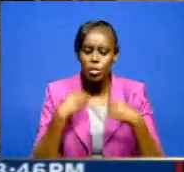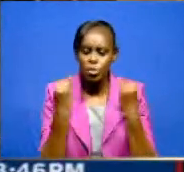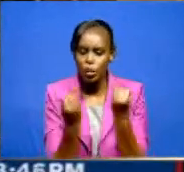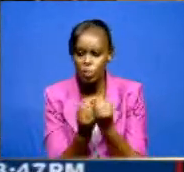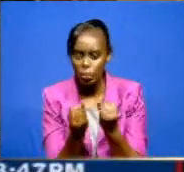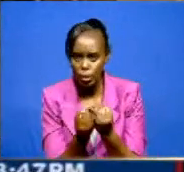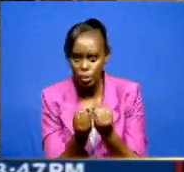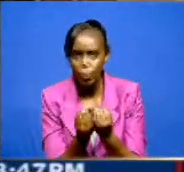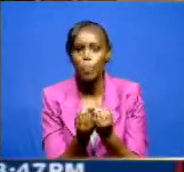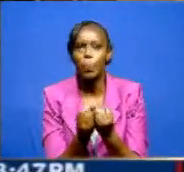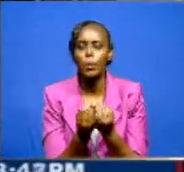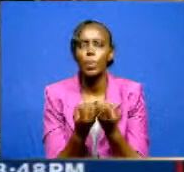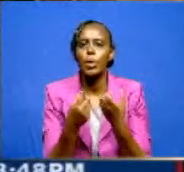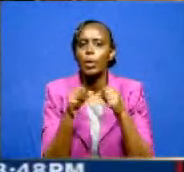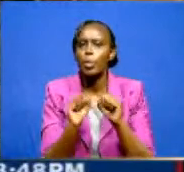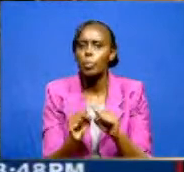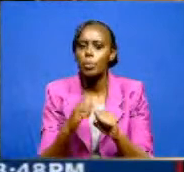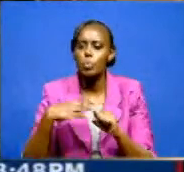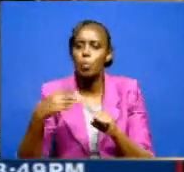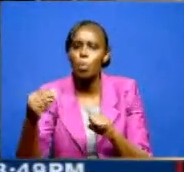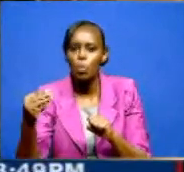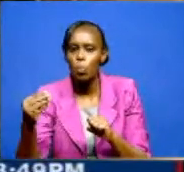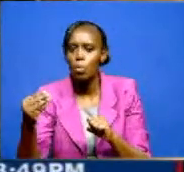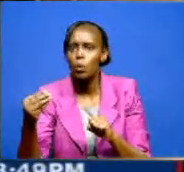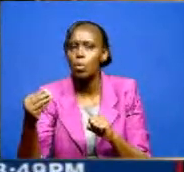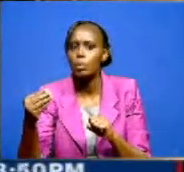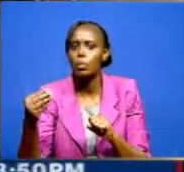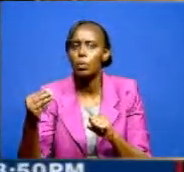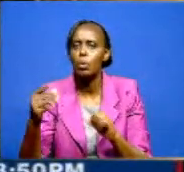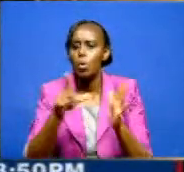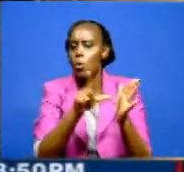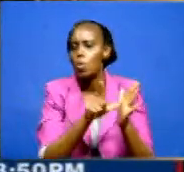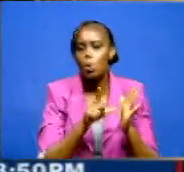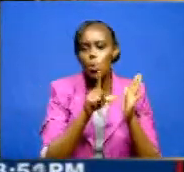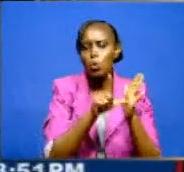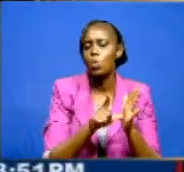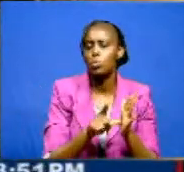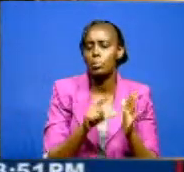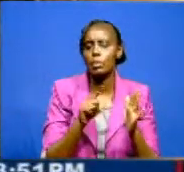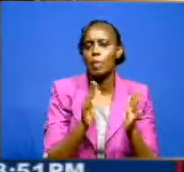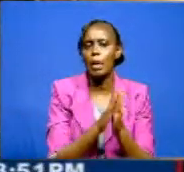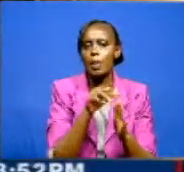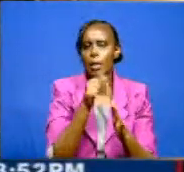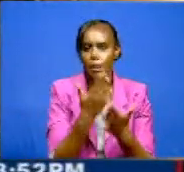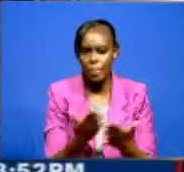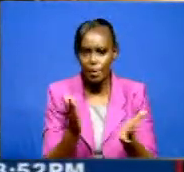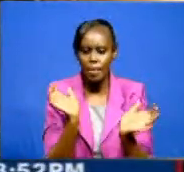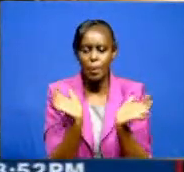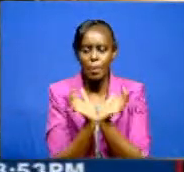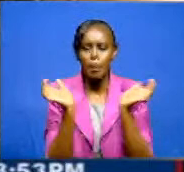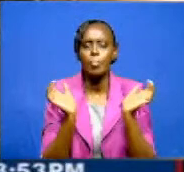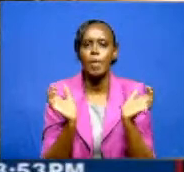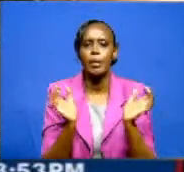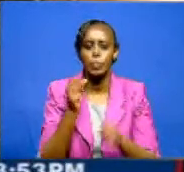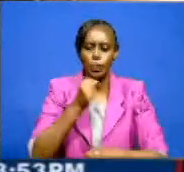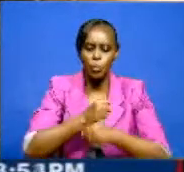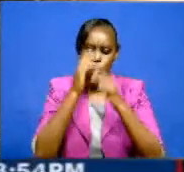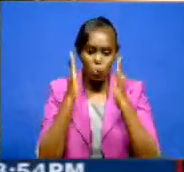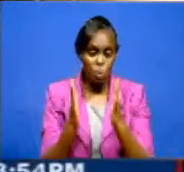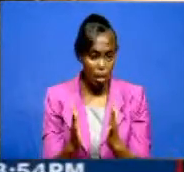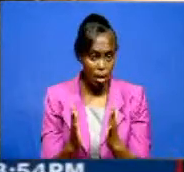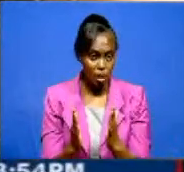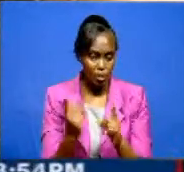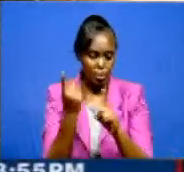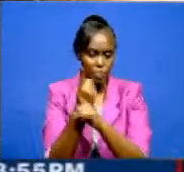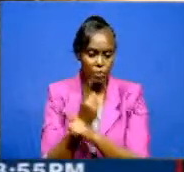institutions. They could not even go for loans and the rest. This is punishing the employees of various counties,